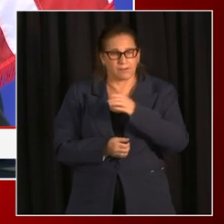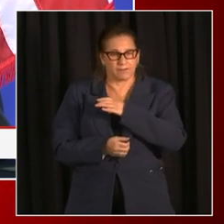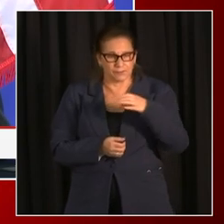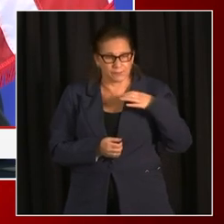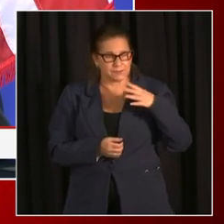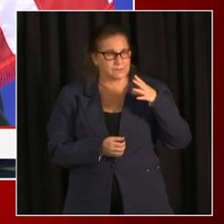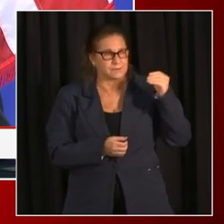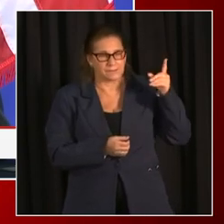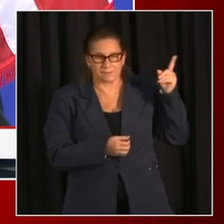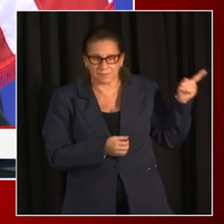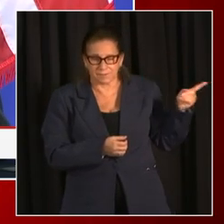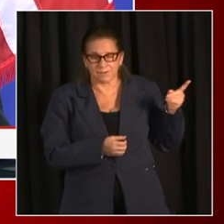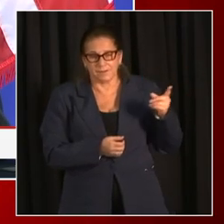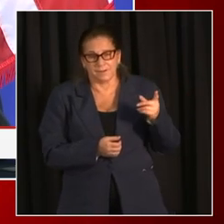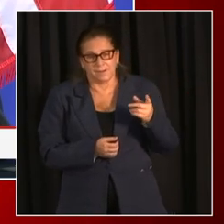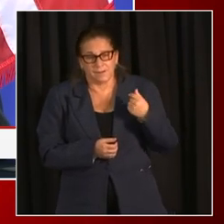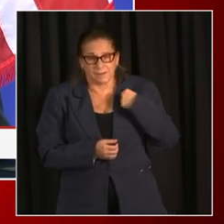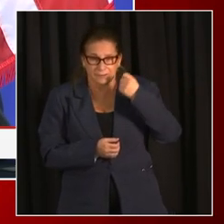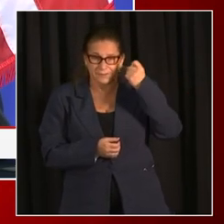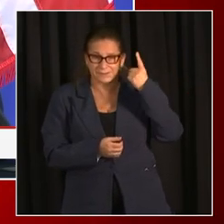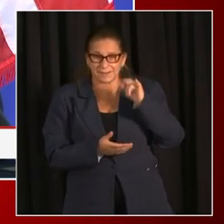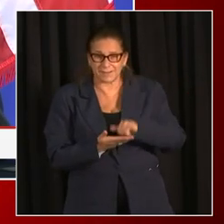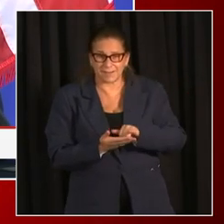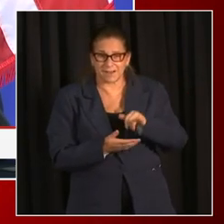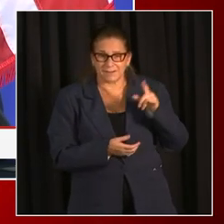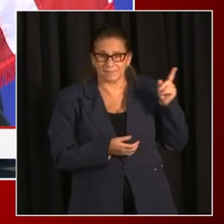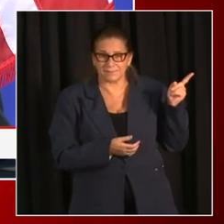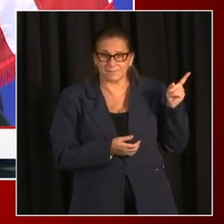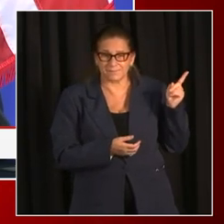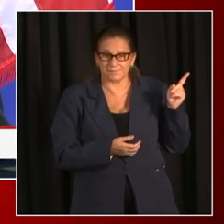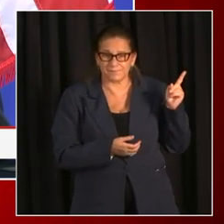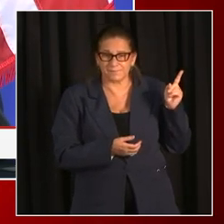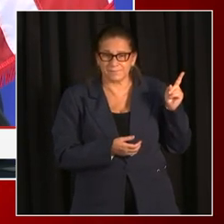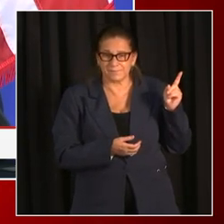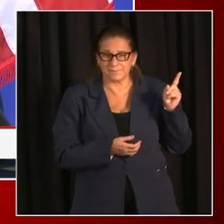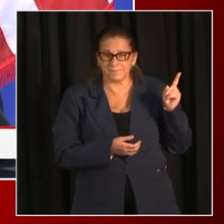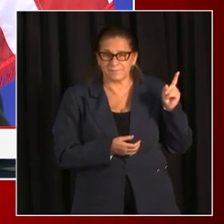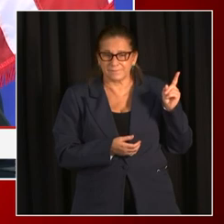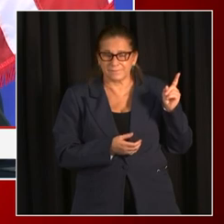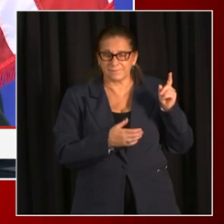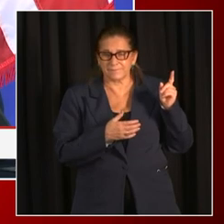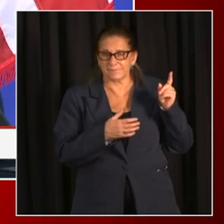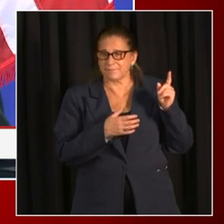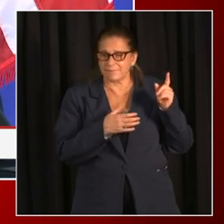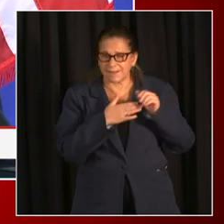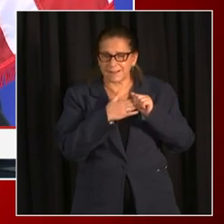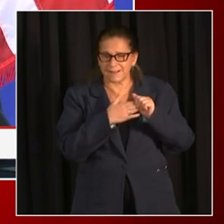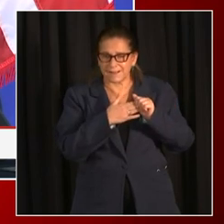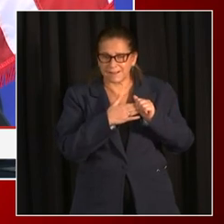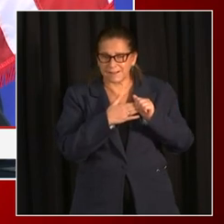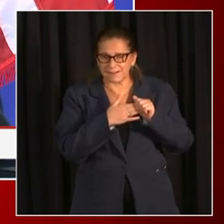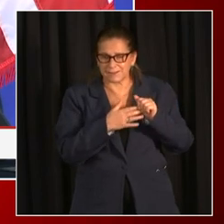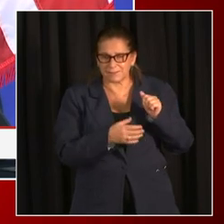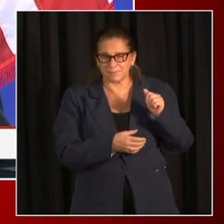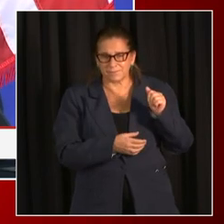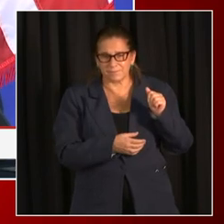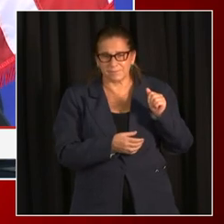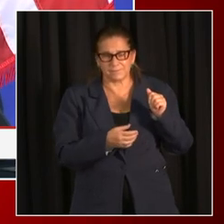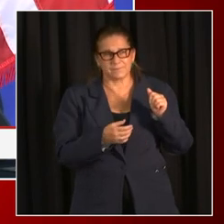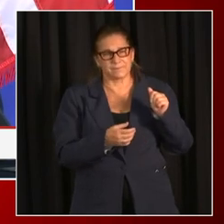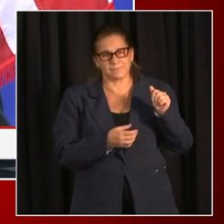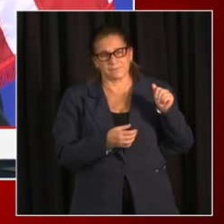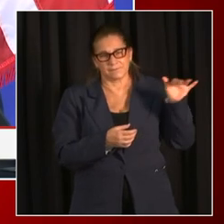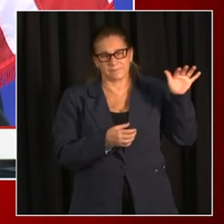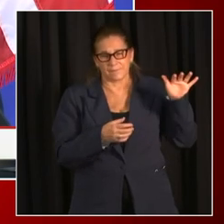having. As I understand the guidance, I believe the portion that the district already pays